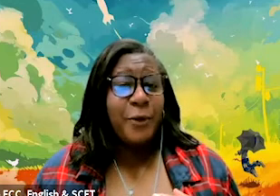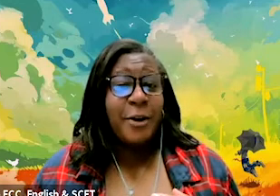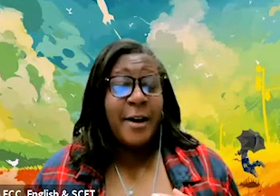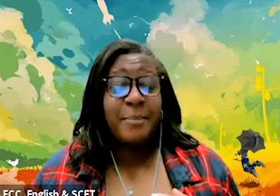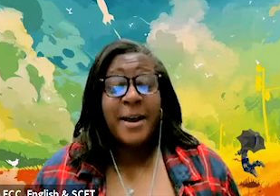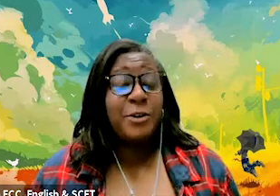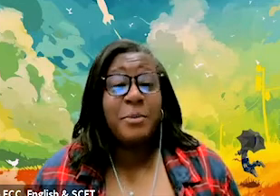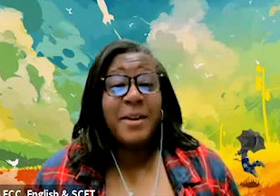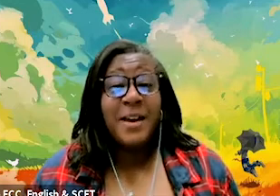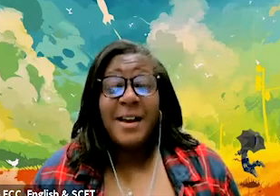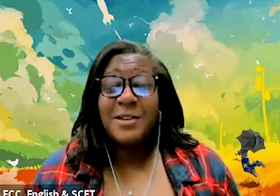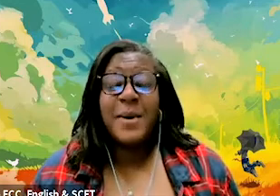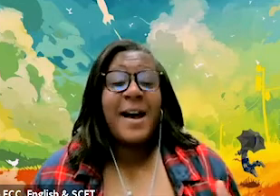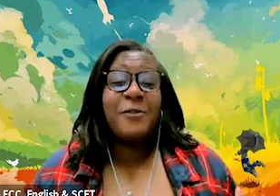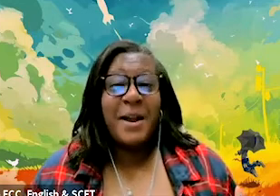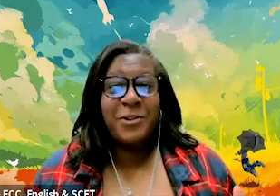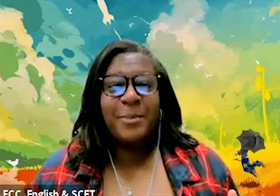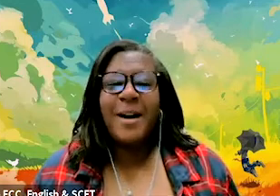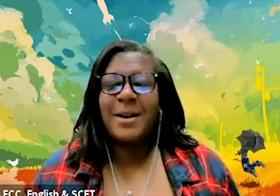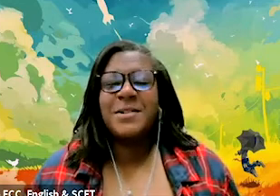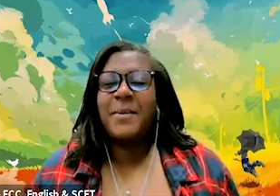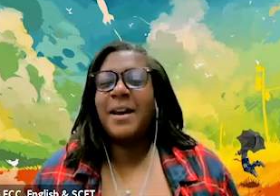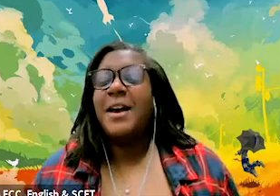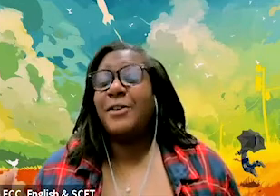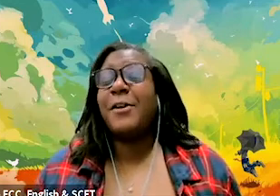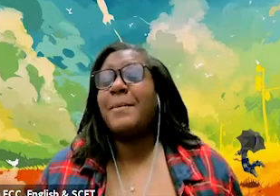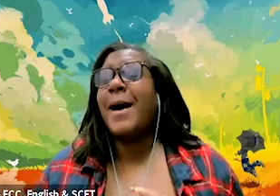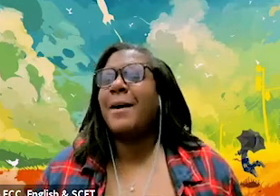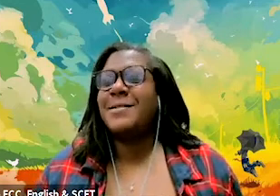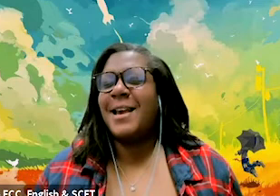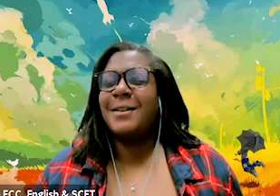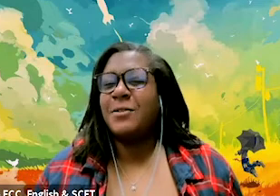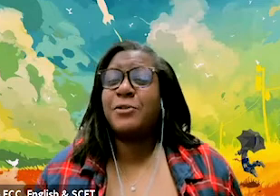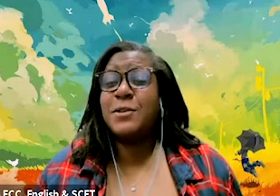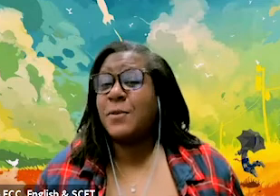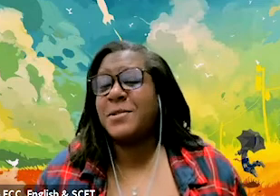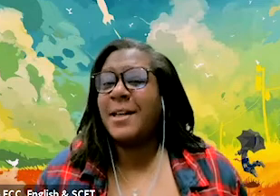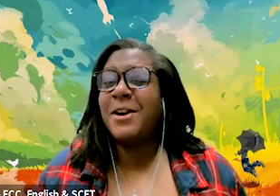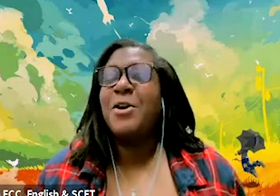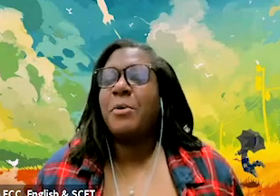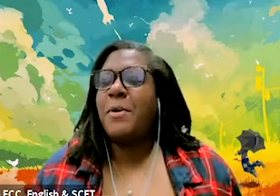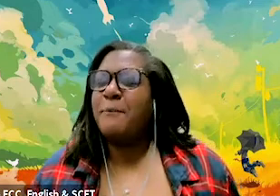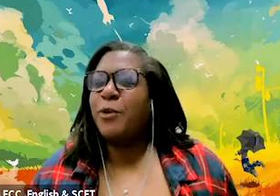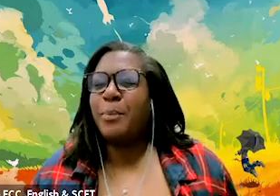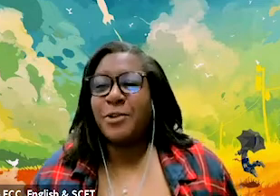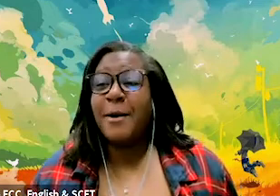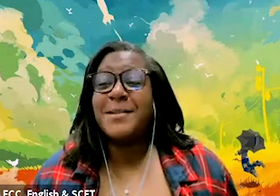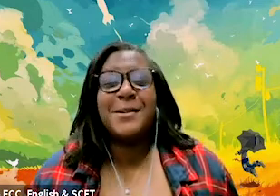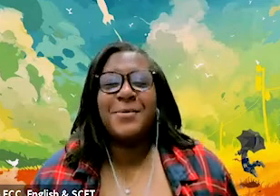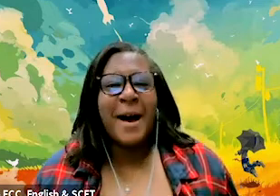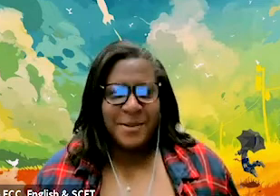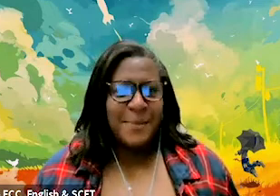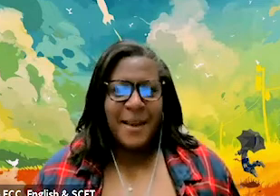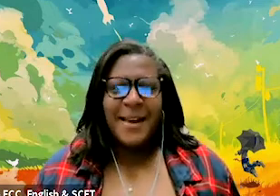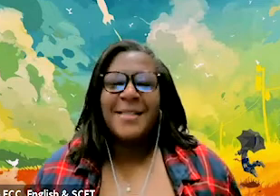panel for Black History Month. And so we had a guy from H&R Block that was coming in and talking about how to take deductions from your salary when you have multiple jobs.